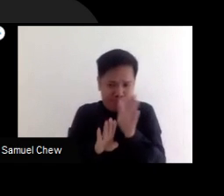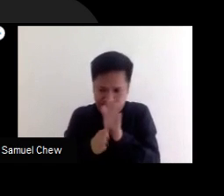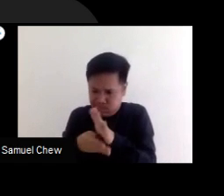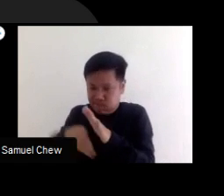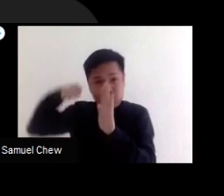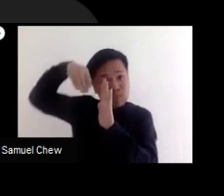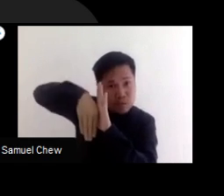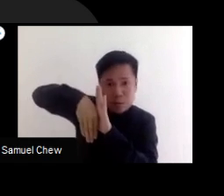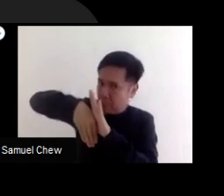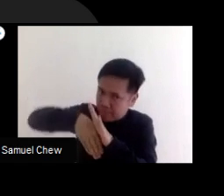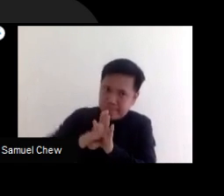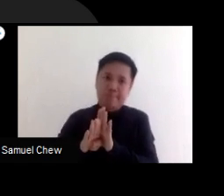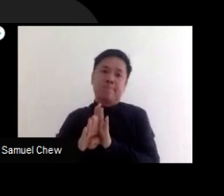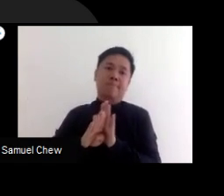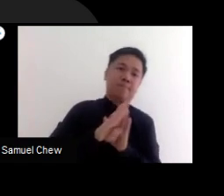requires